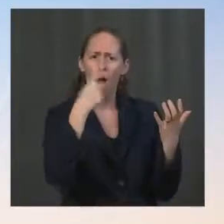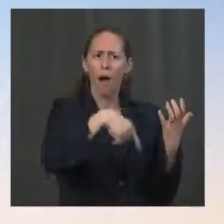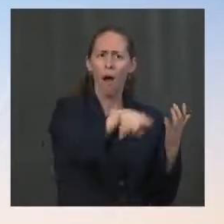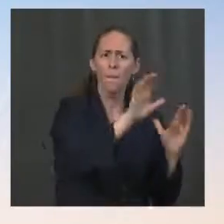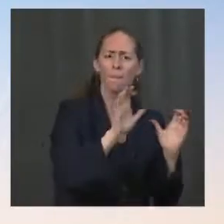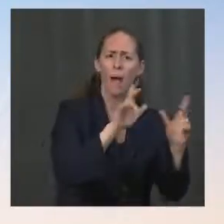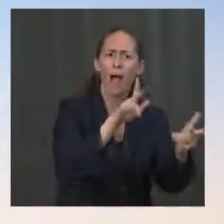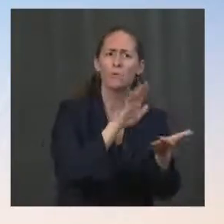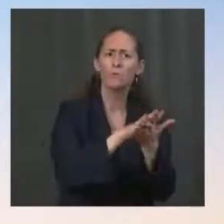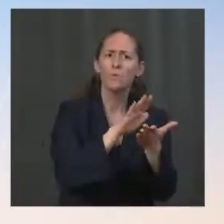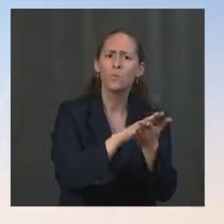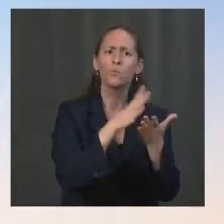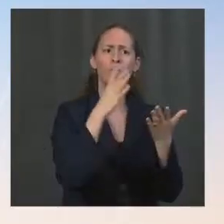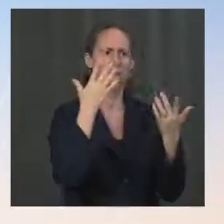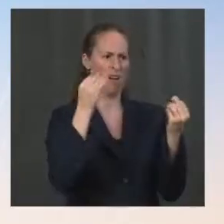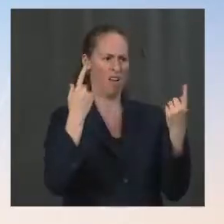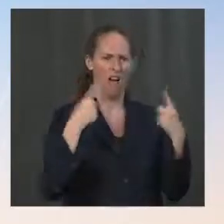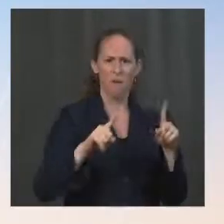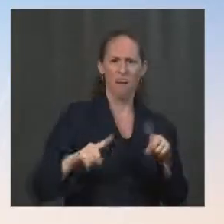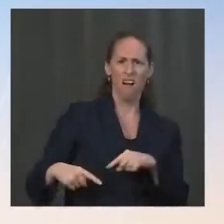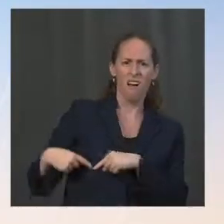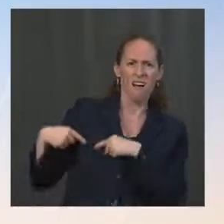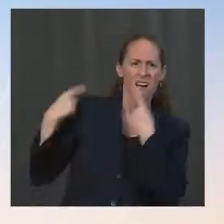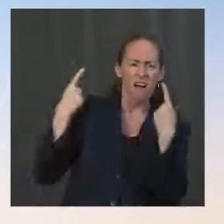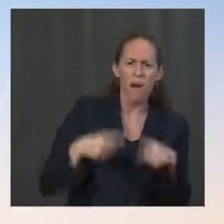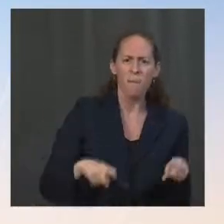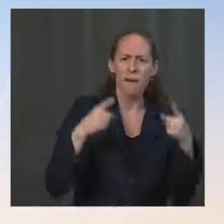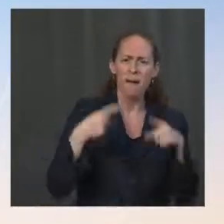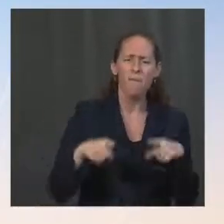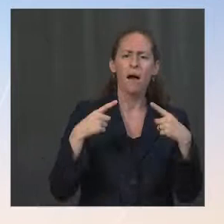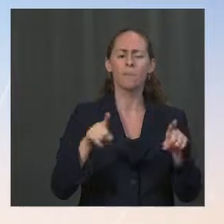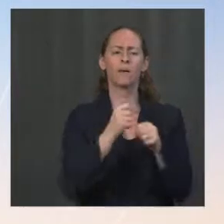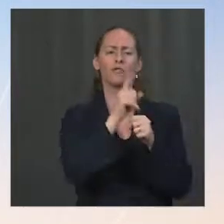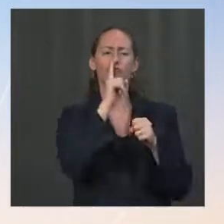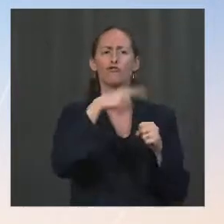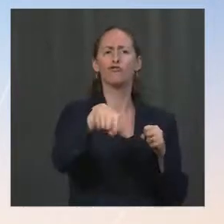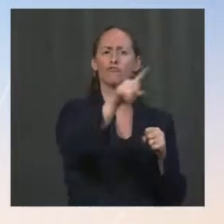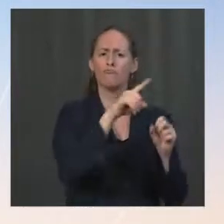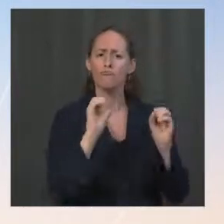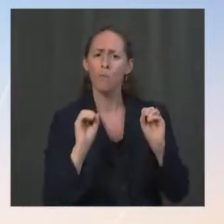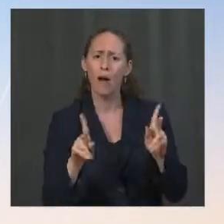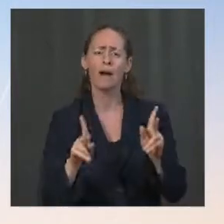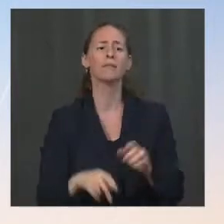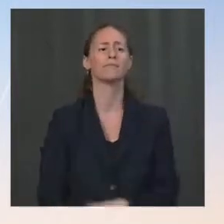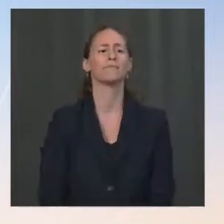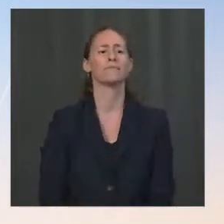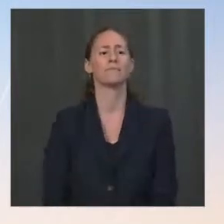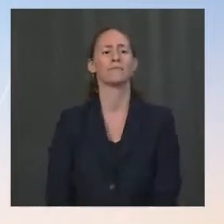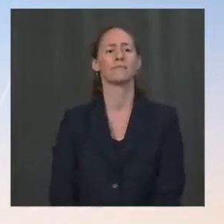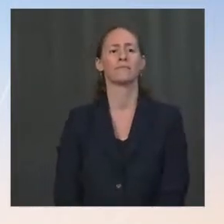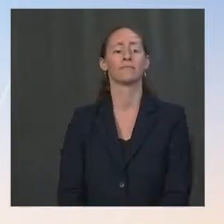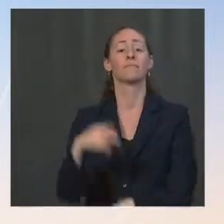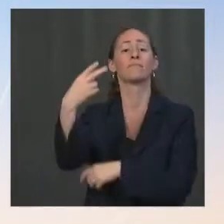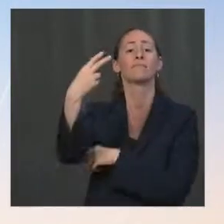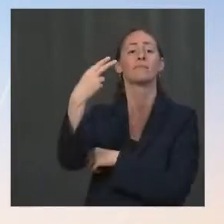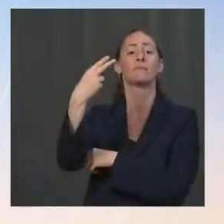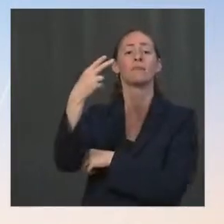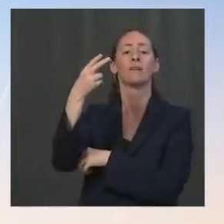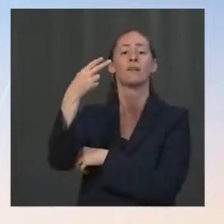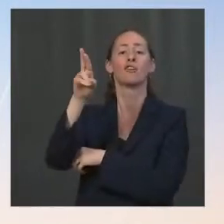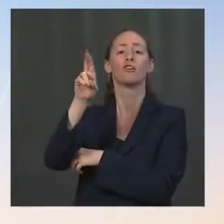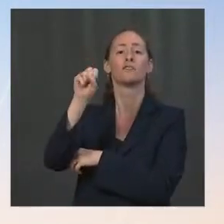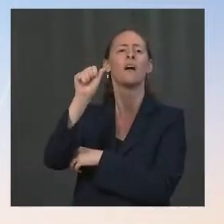them. Specifically, he announced the Health Resources and Services Administration is making 24 awards totaling